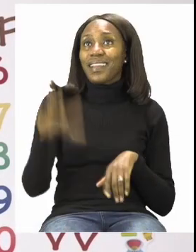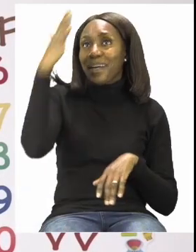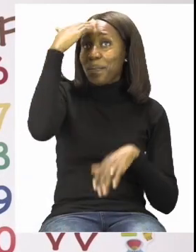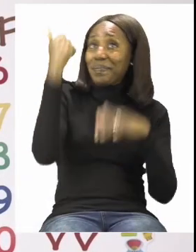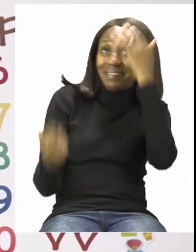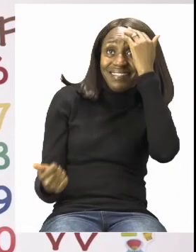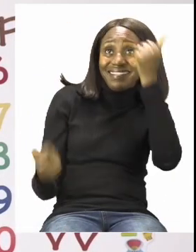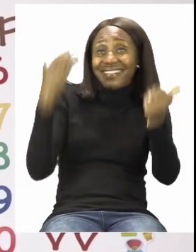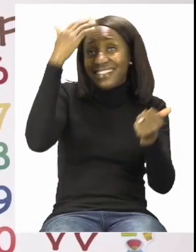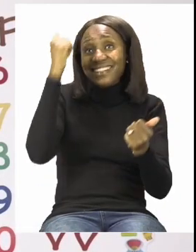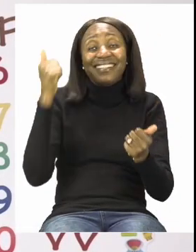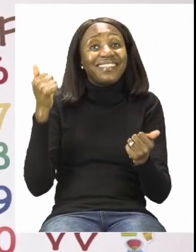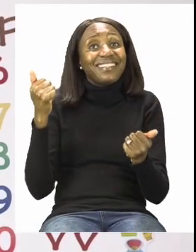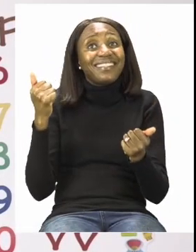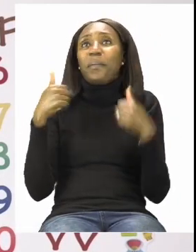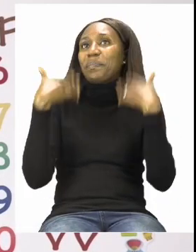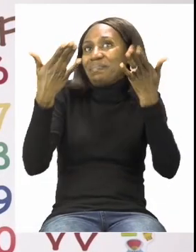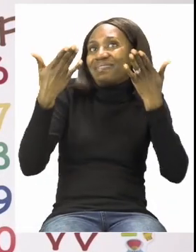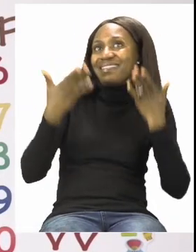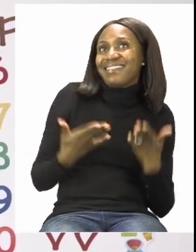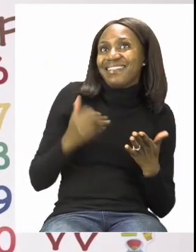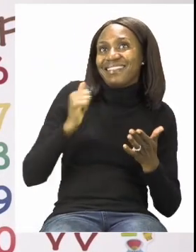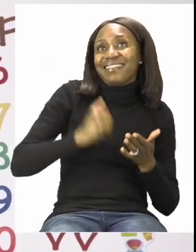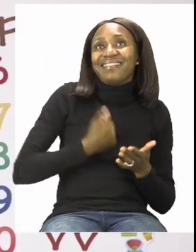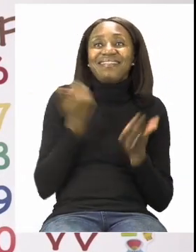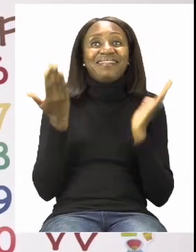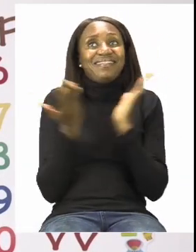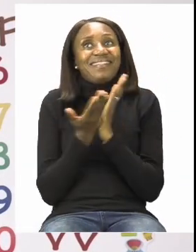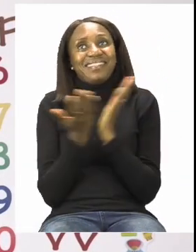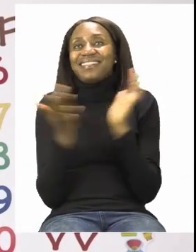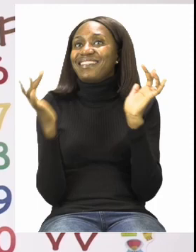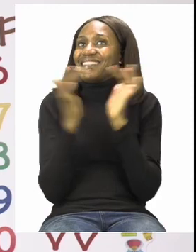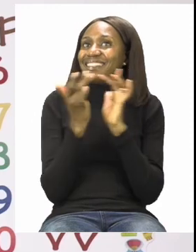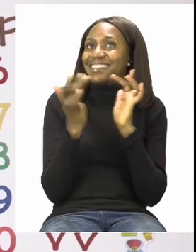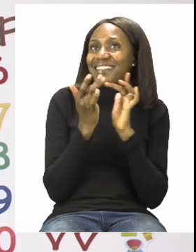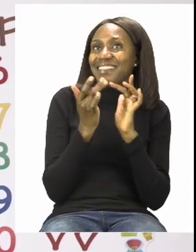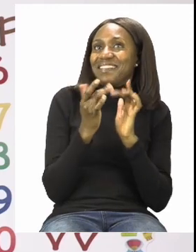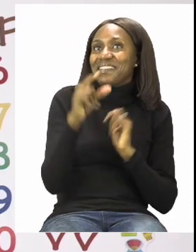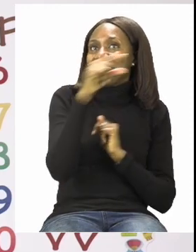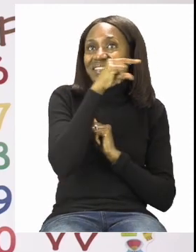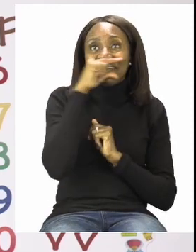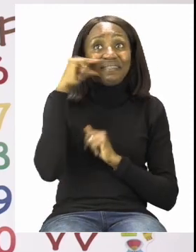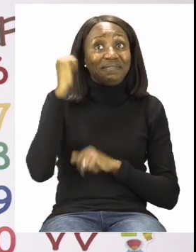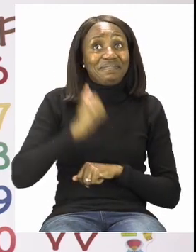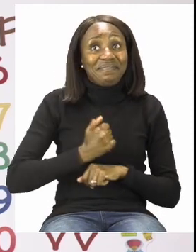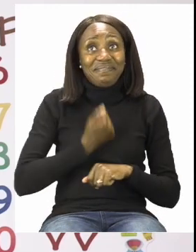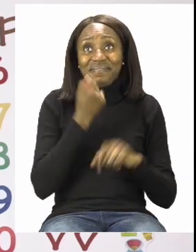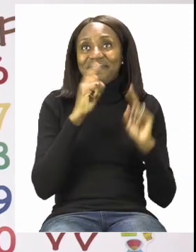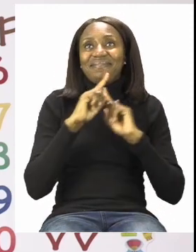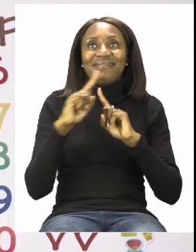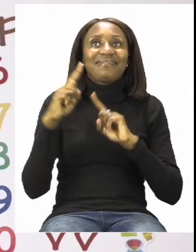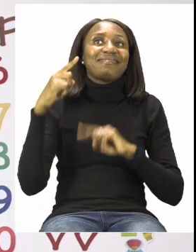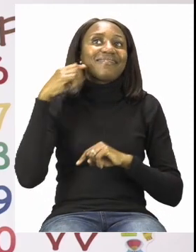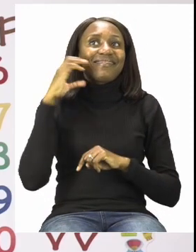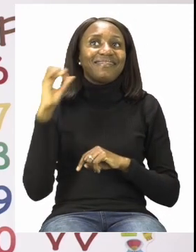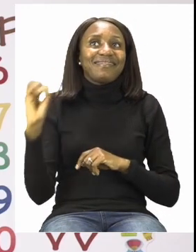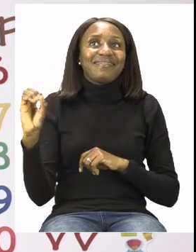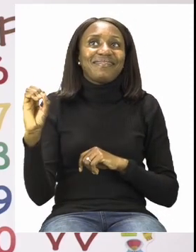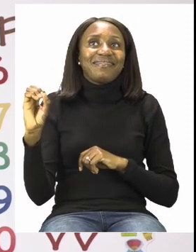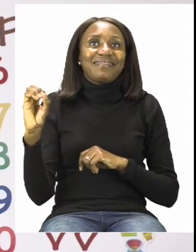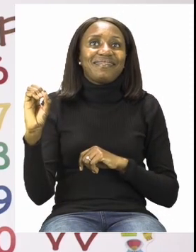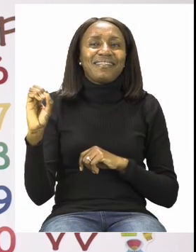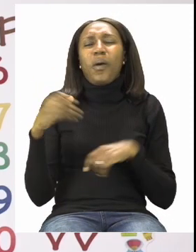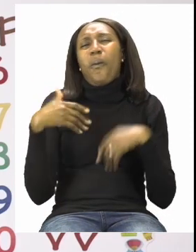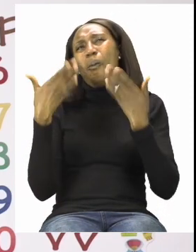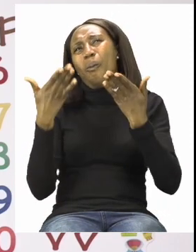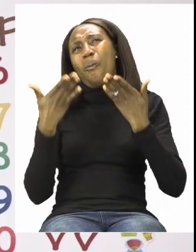Hello everyone and welcome to My Zone Online School. My name is Teacher Mutsa